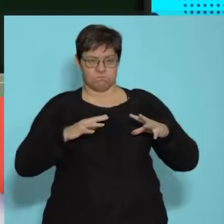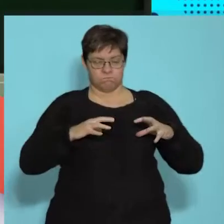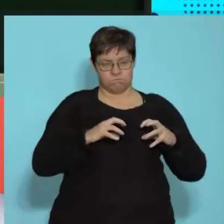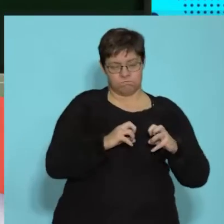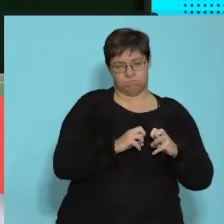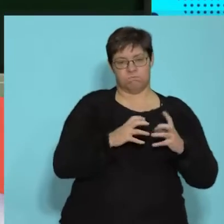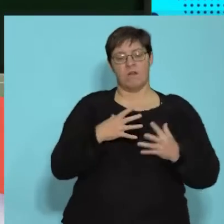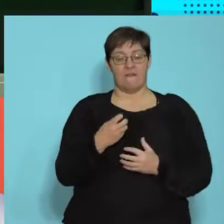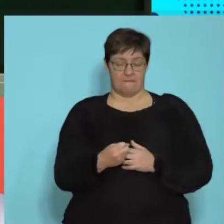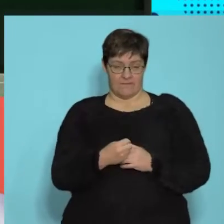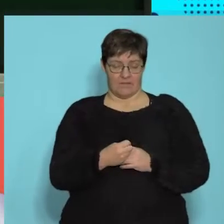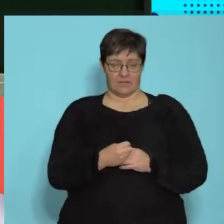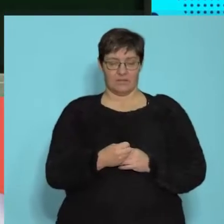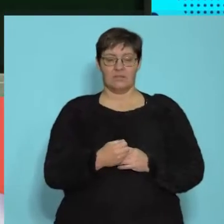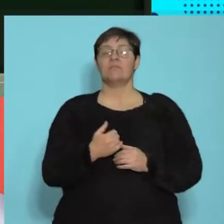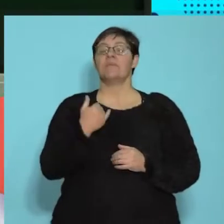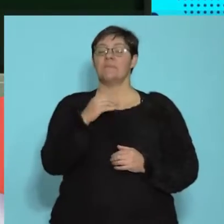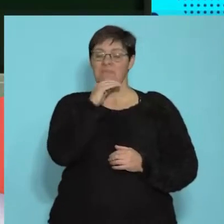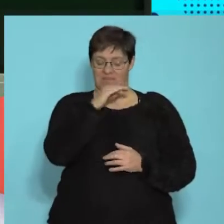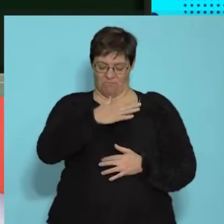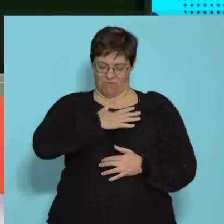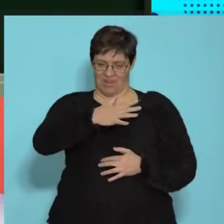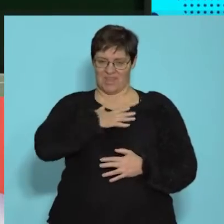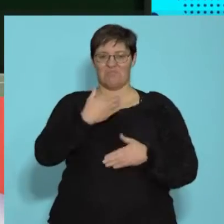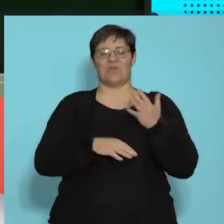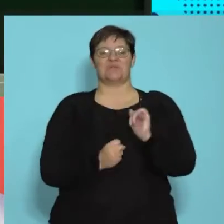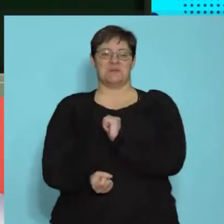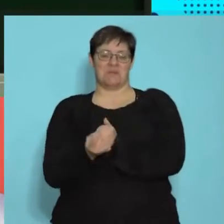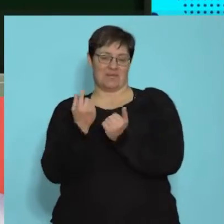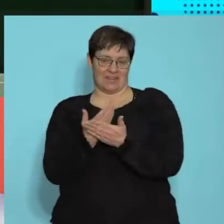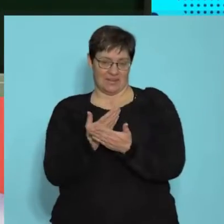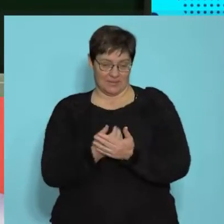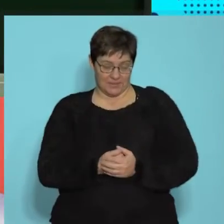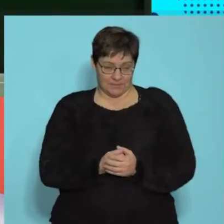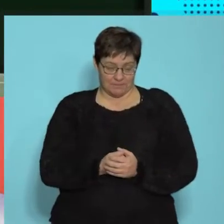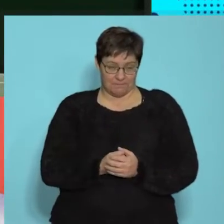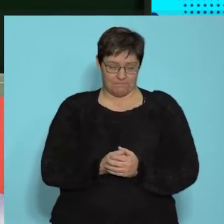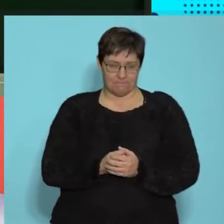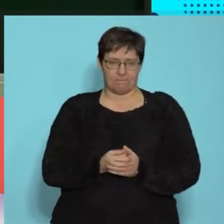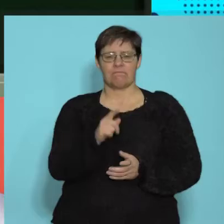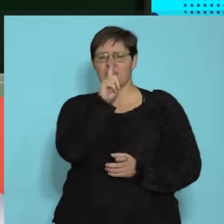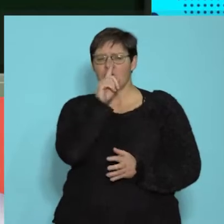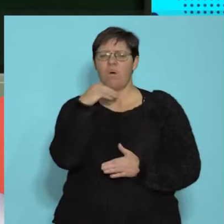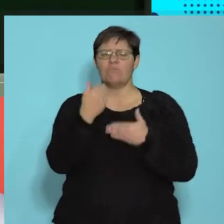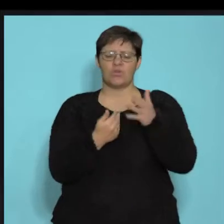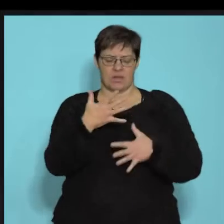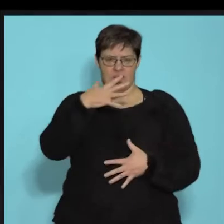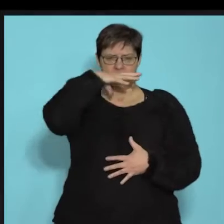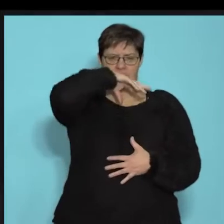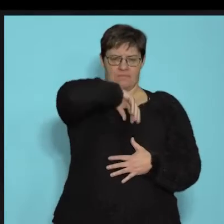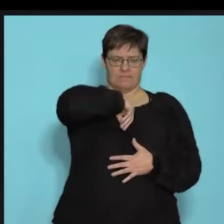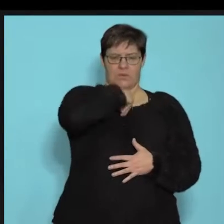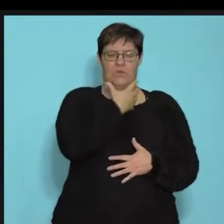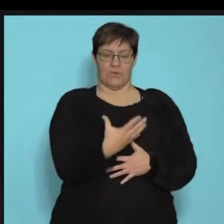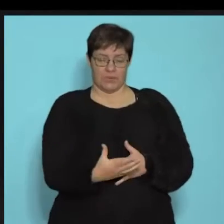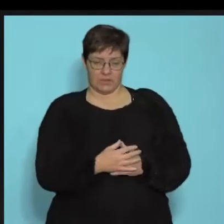them moving is going to be able for the breathing process to occur. Now, if we look at the process of